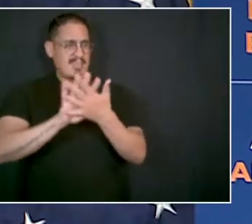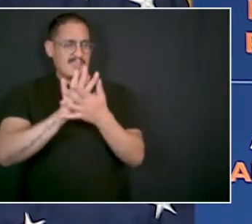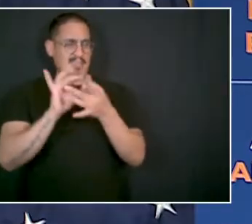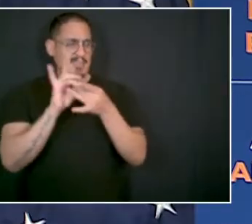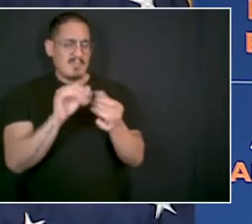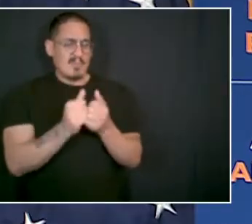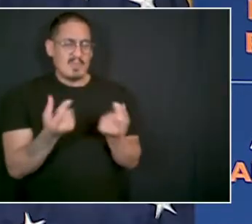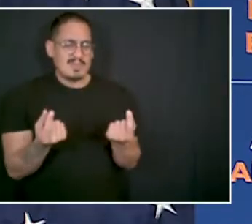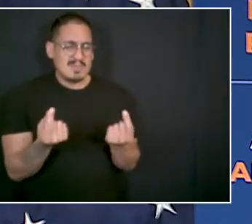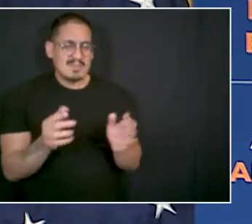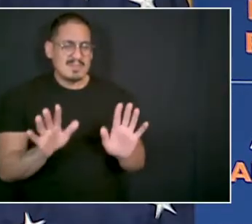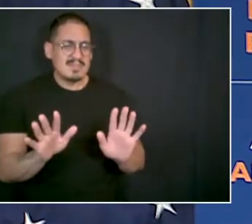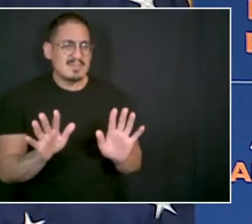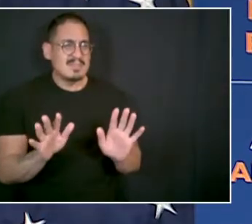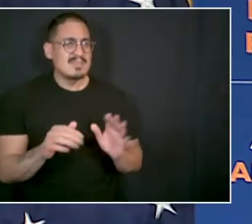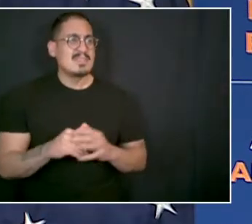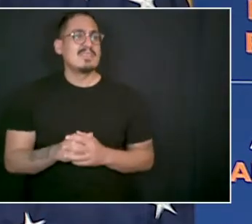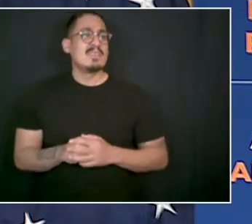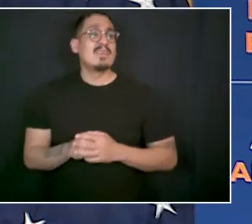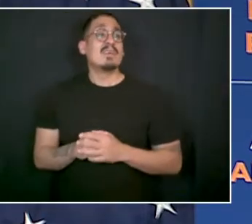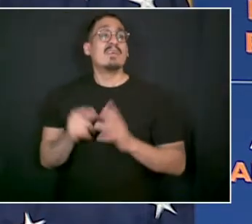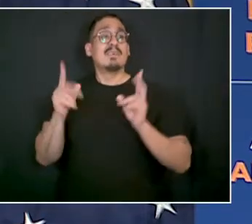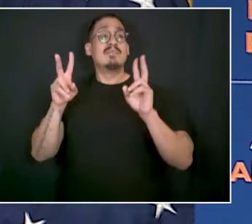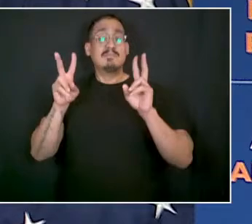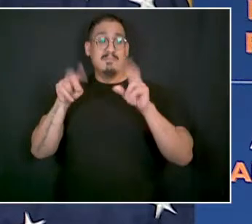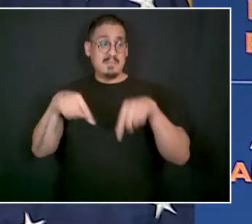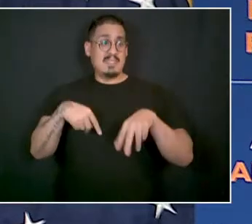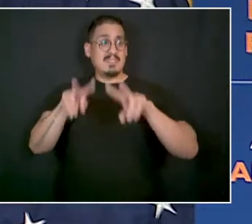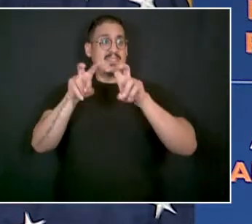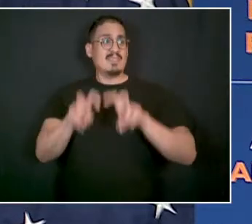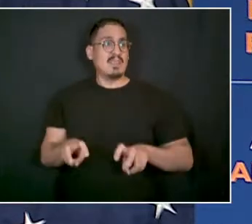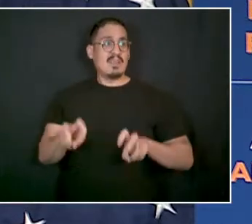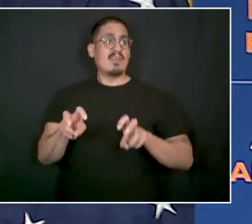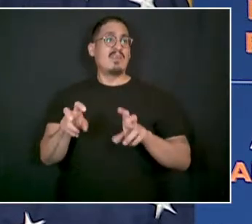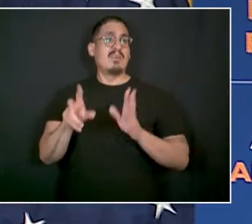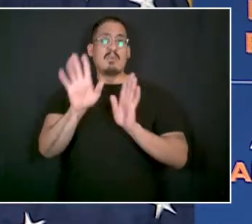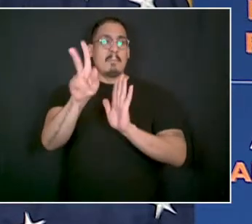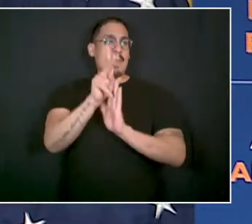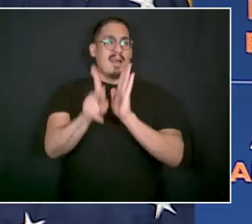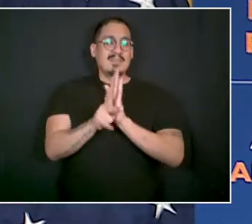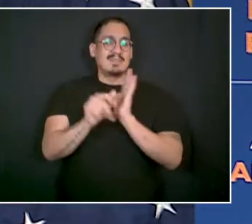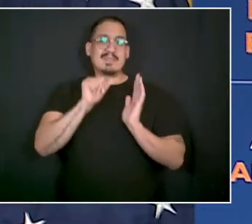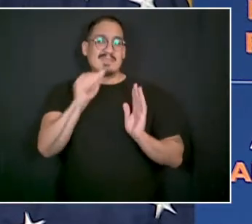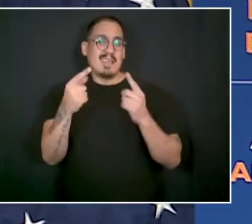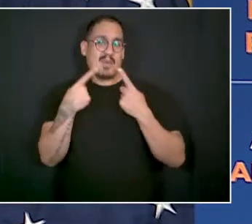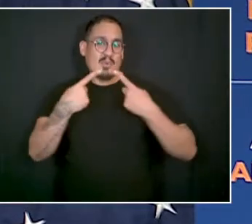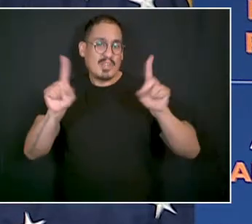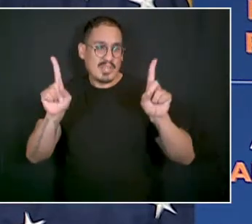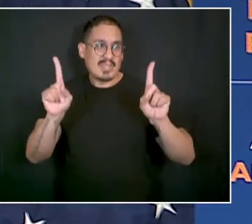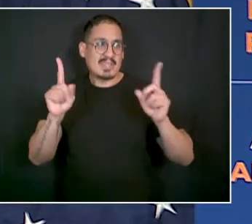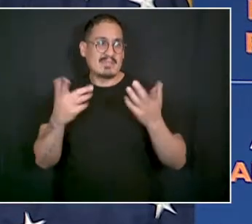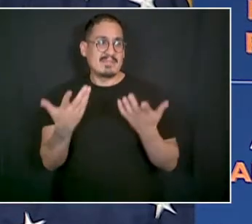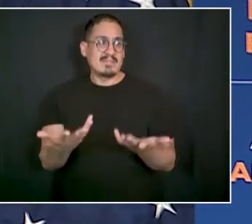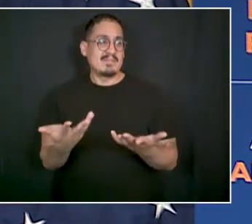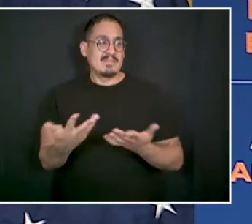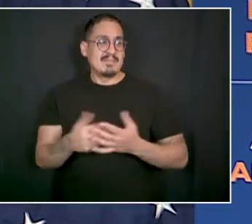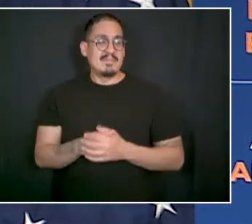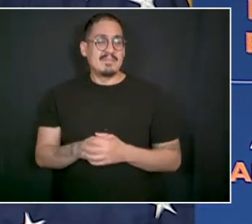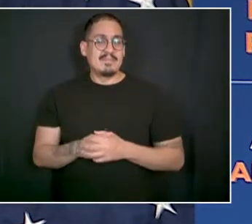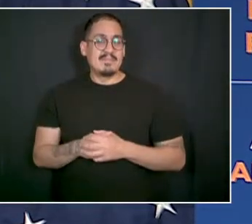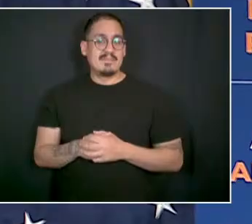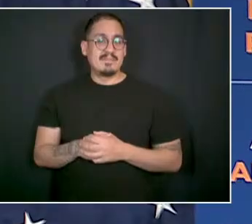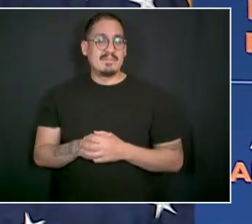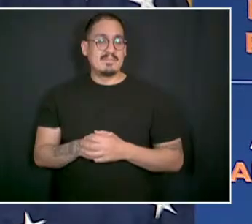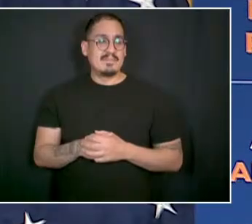actually effective the other point was that New Yorkers who are getting hospitalized are not actually getting connected to long-term care.